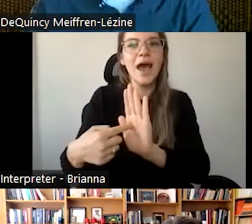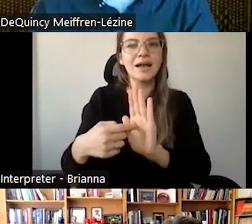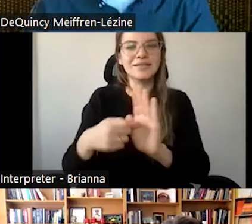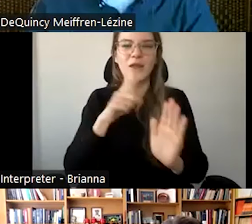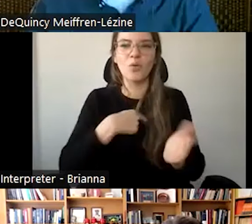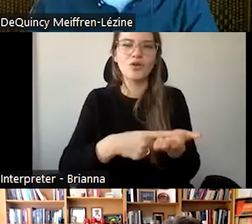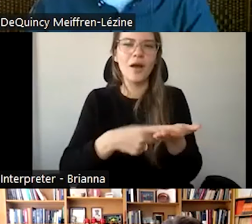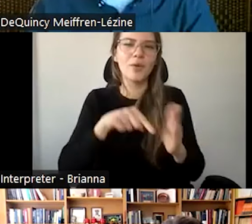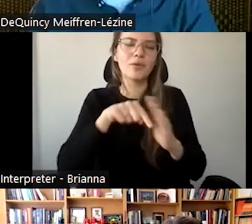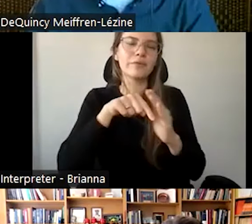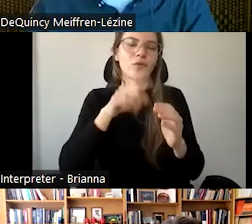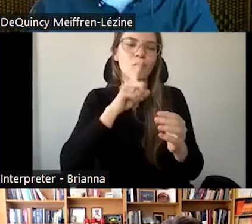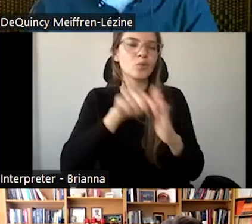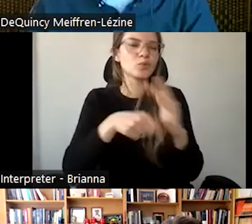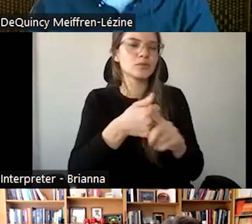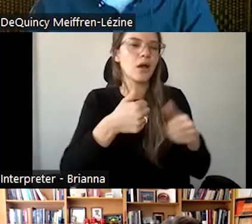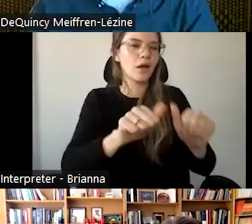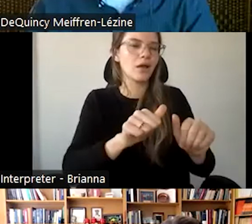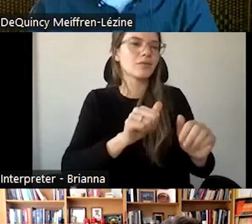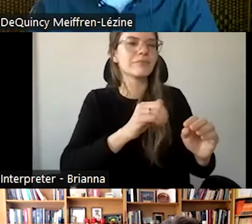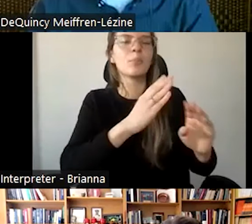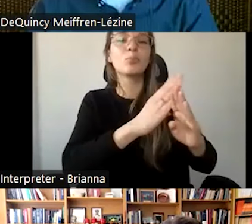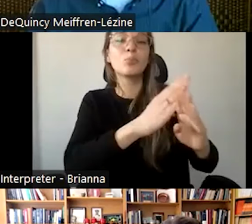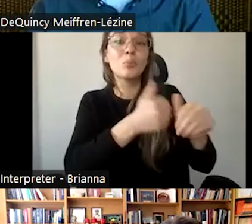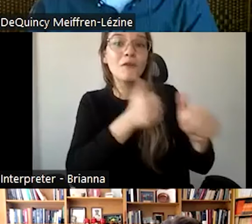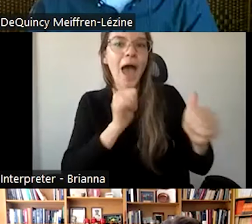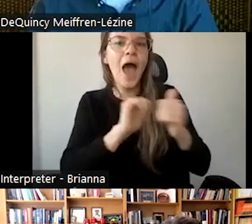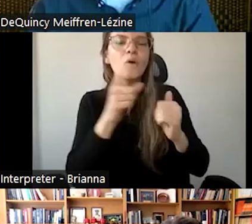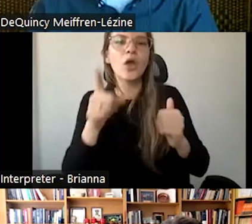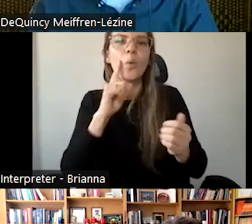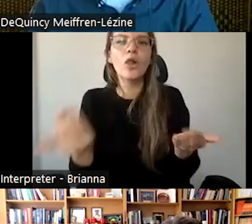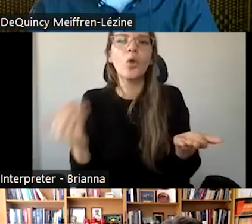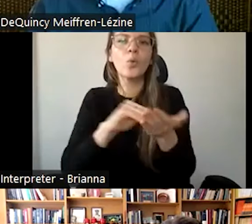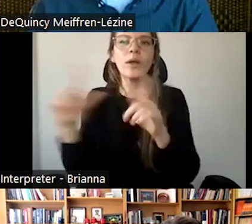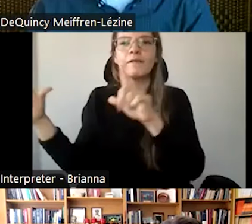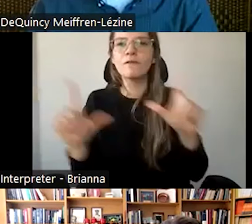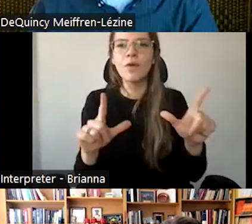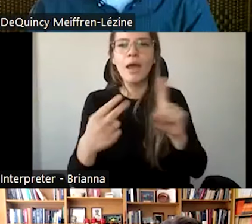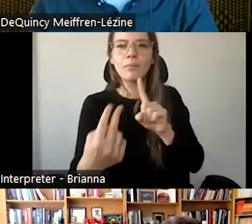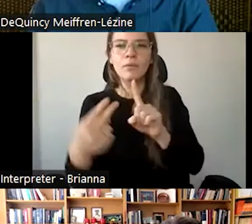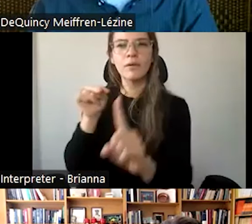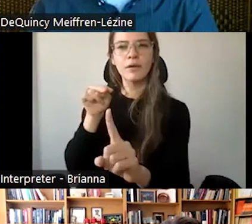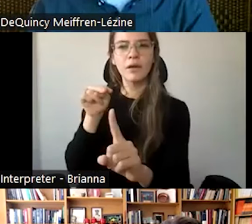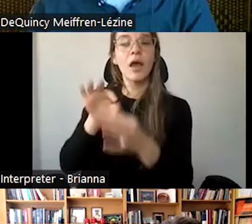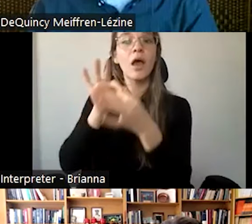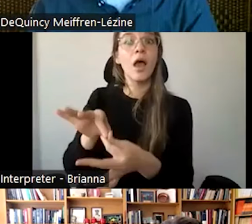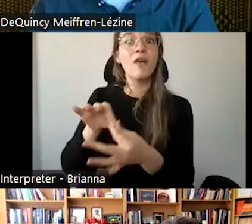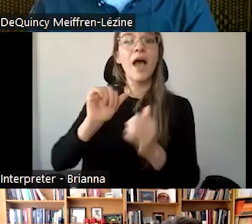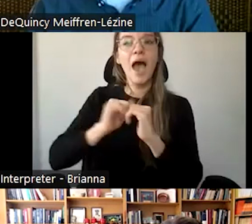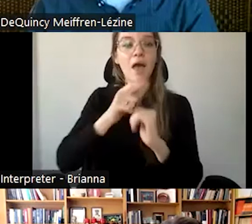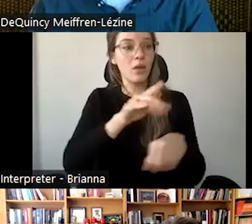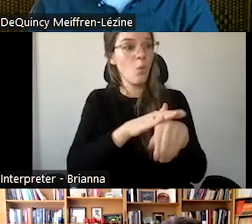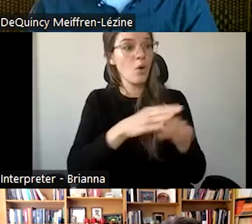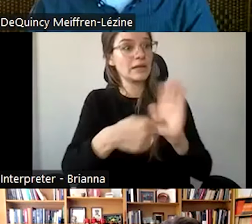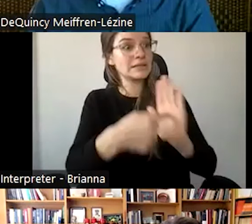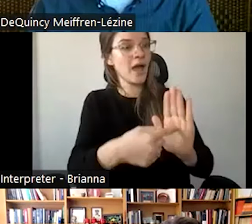within suicide prevention, and how you might look at those differently later within the context of informing a person's